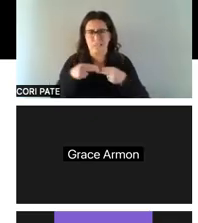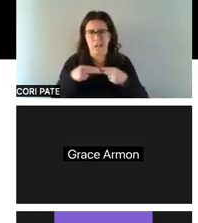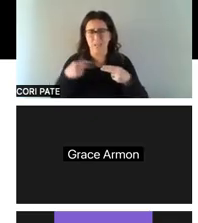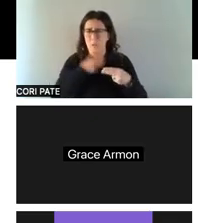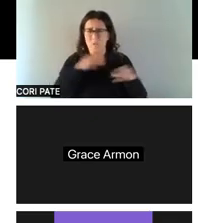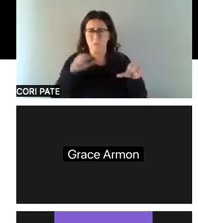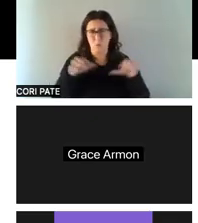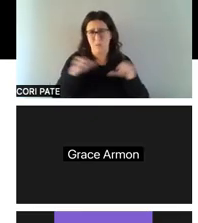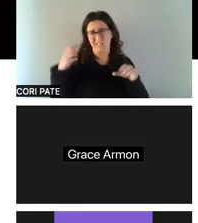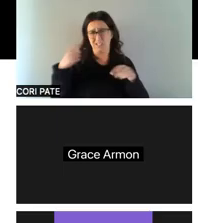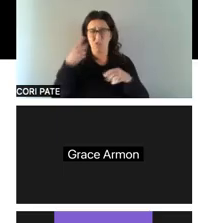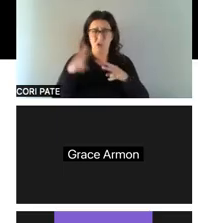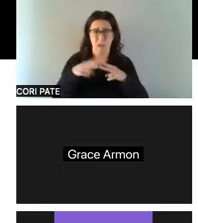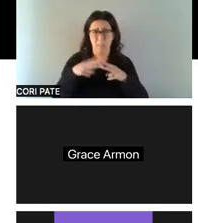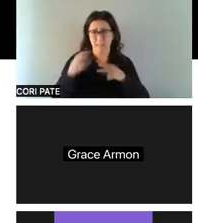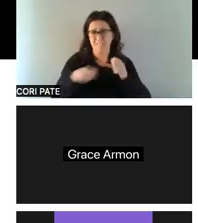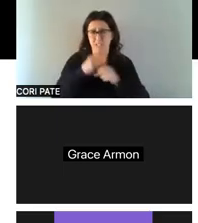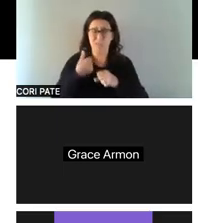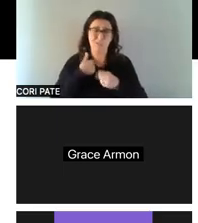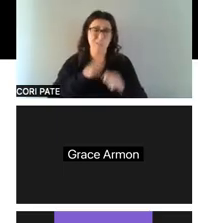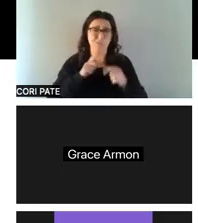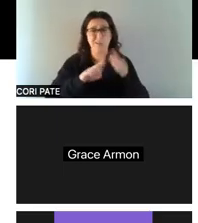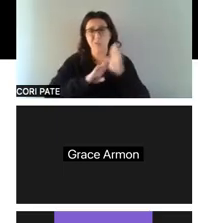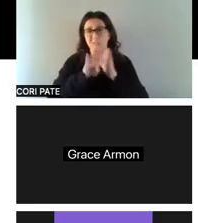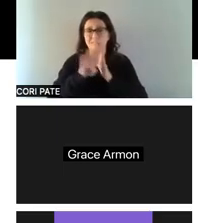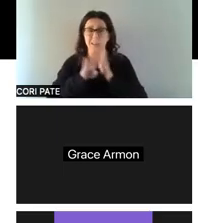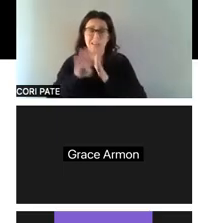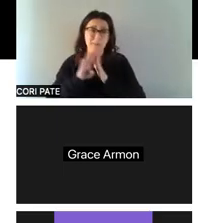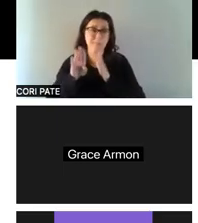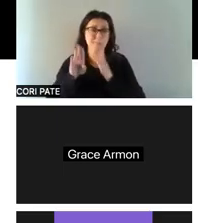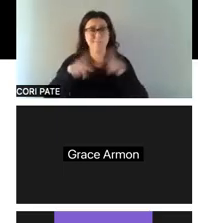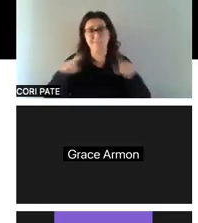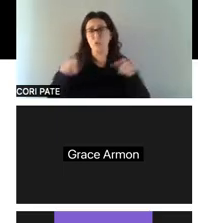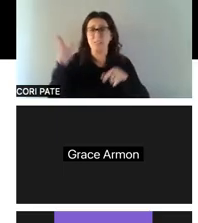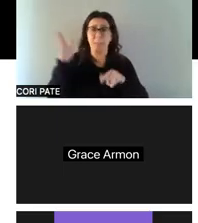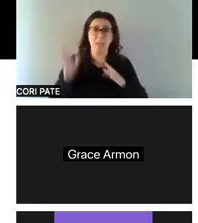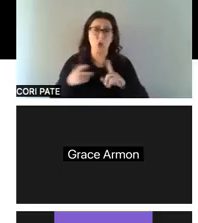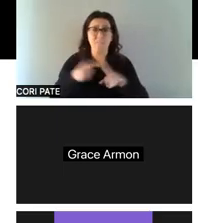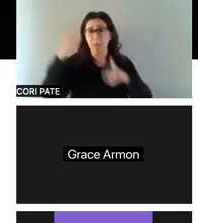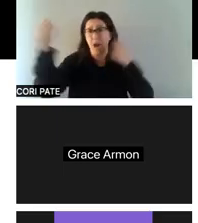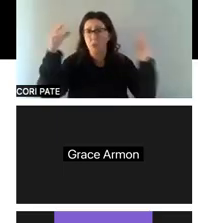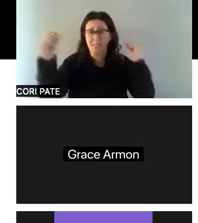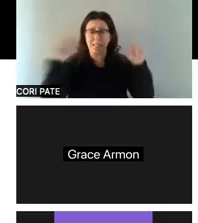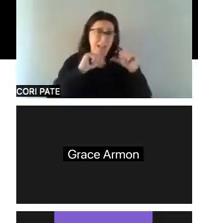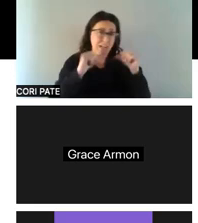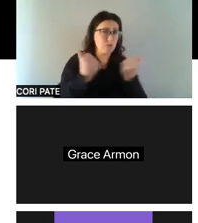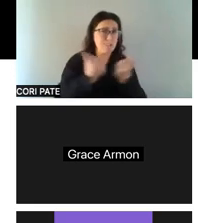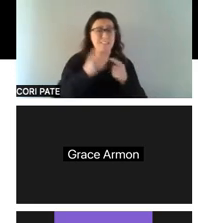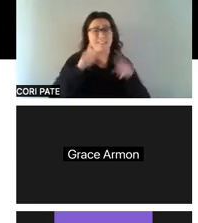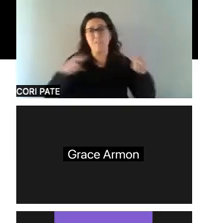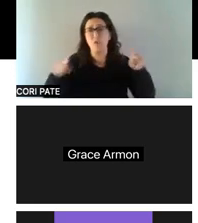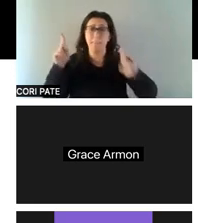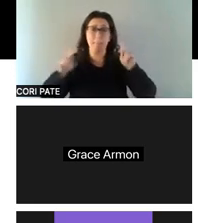try to develop them out based on, we try to bring in different speakers from outside agencies, different people with different levels